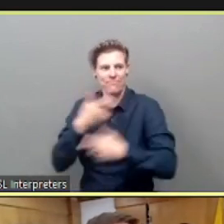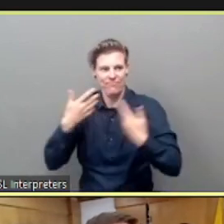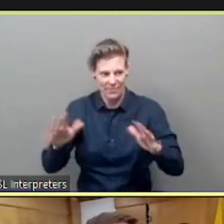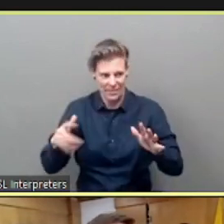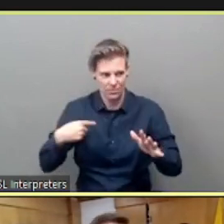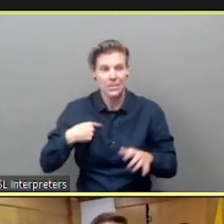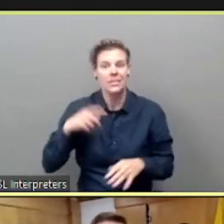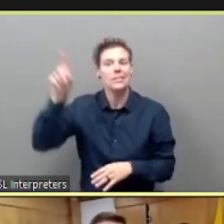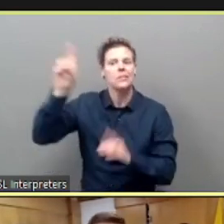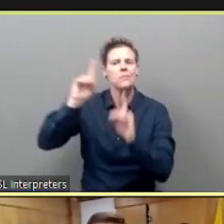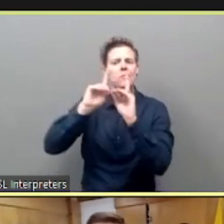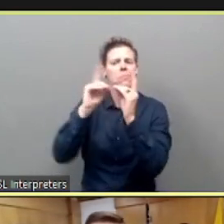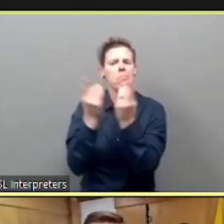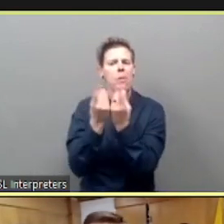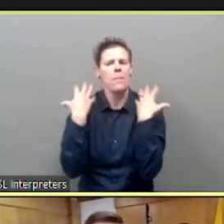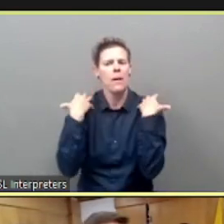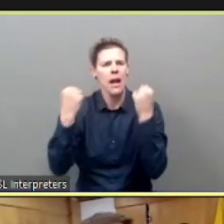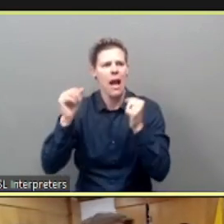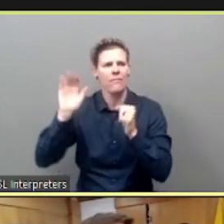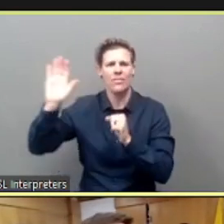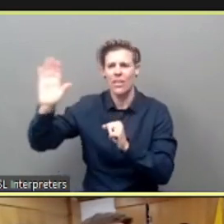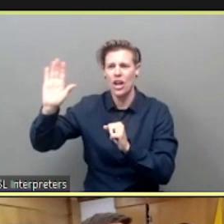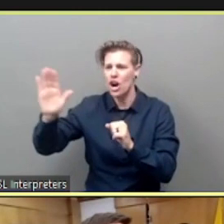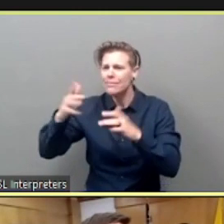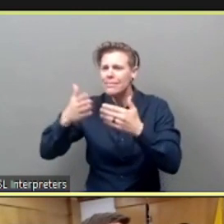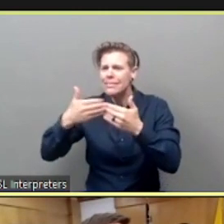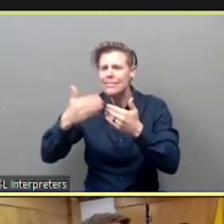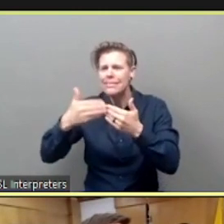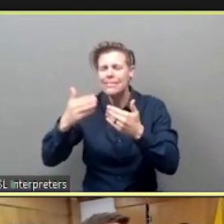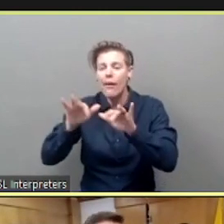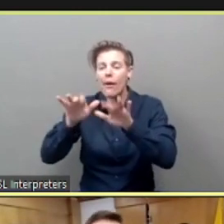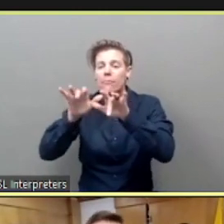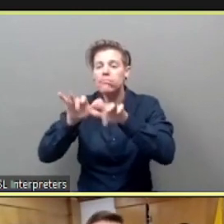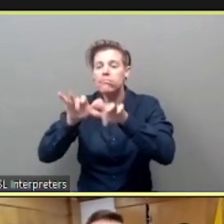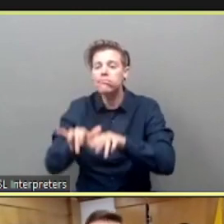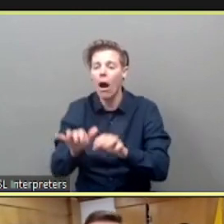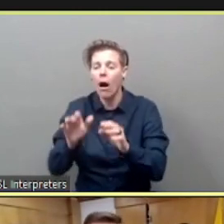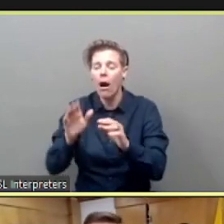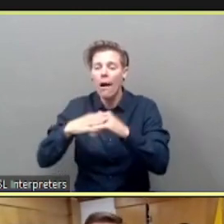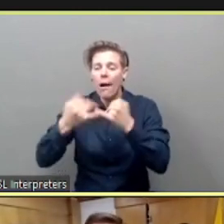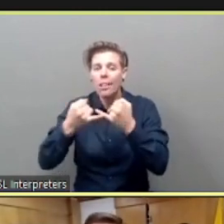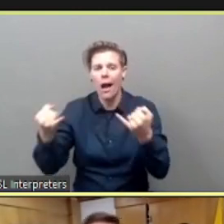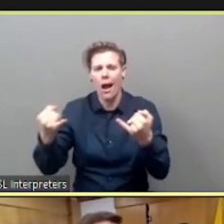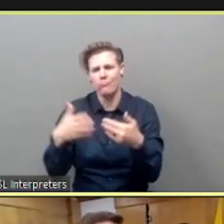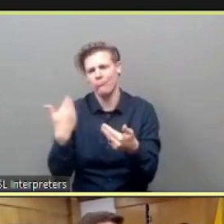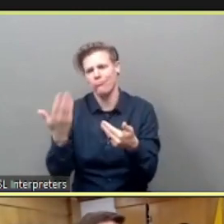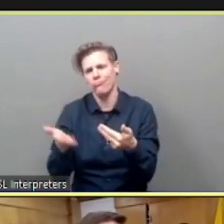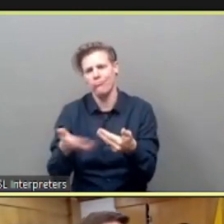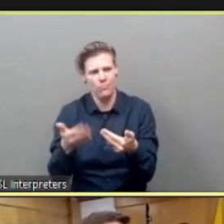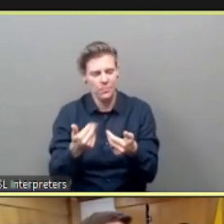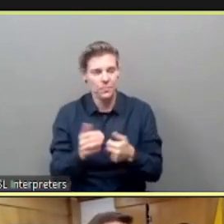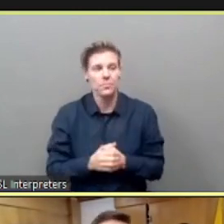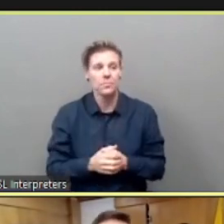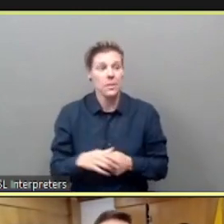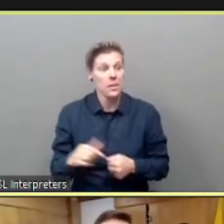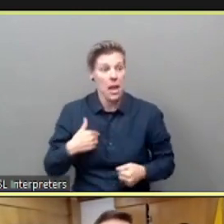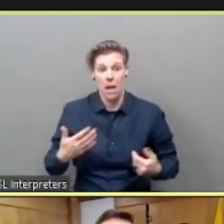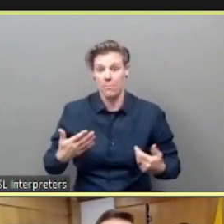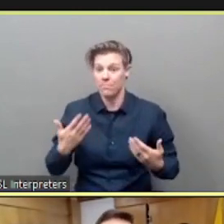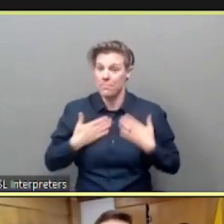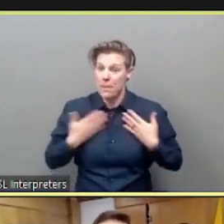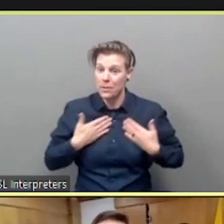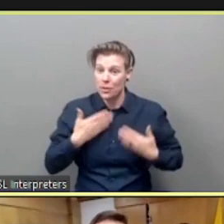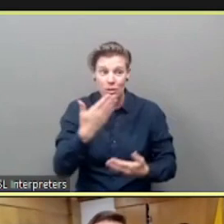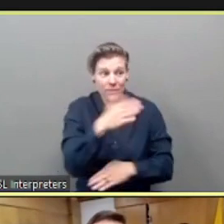to be really easy to use. My pleasurable job this afternoon is to talk about a new